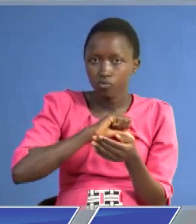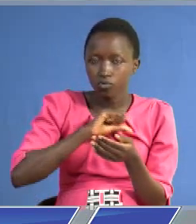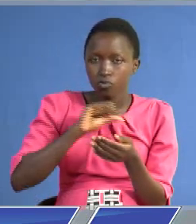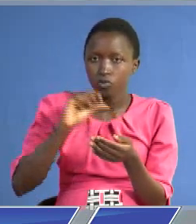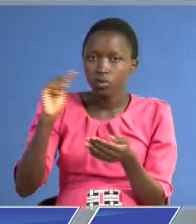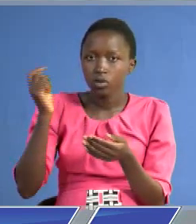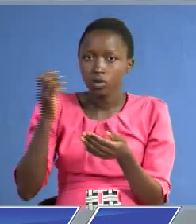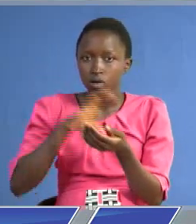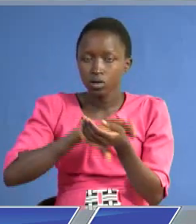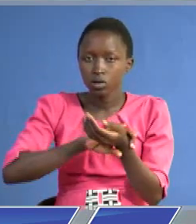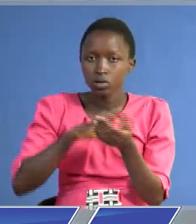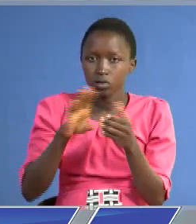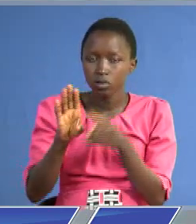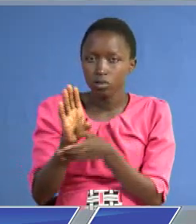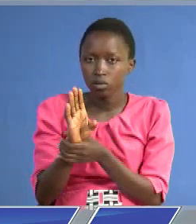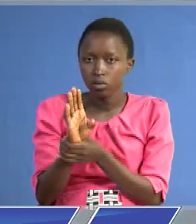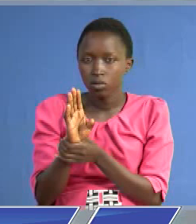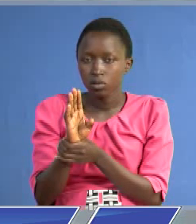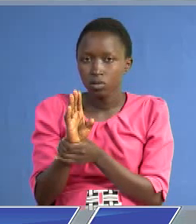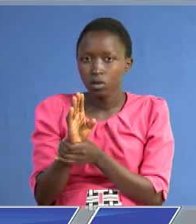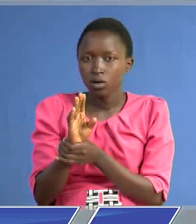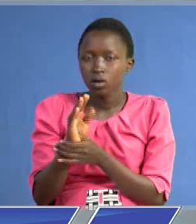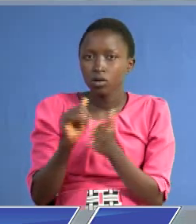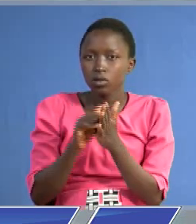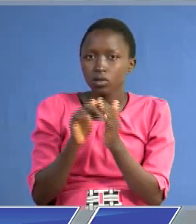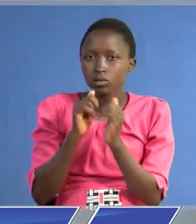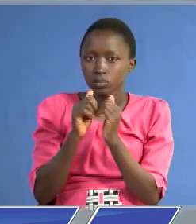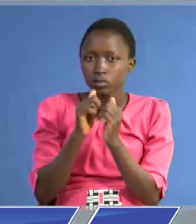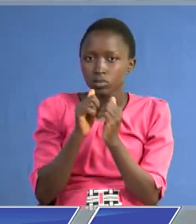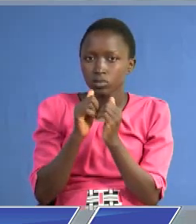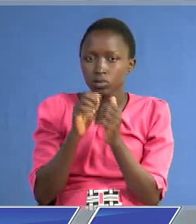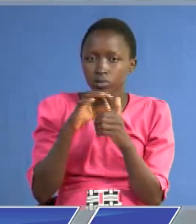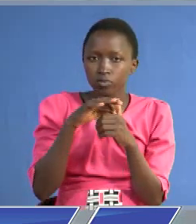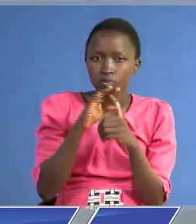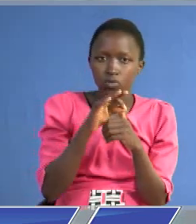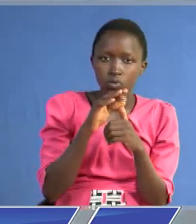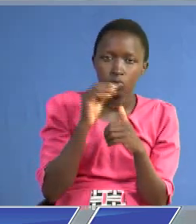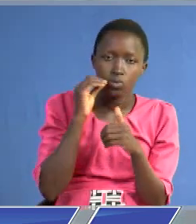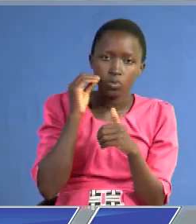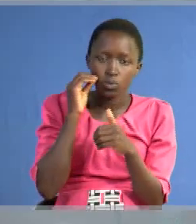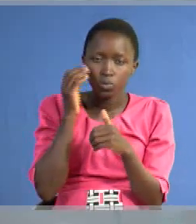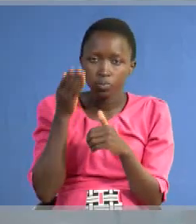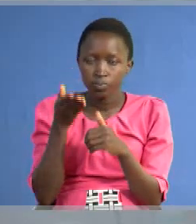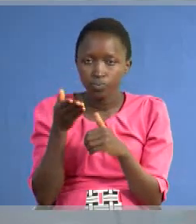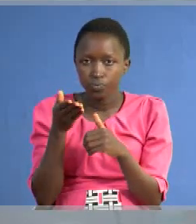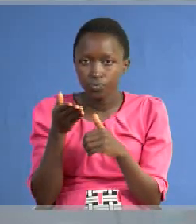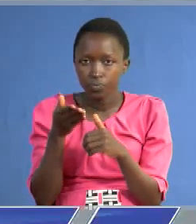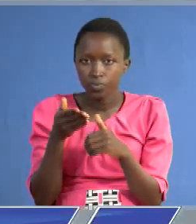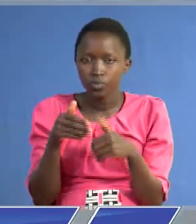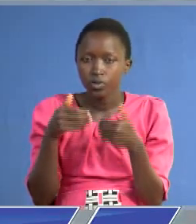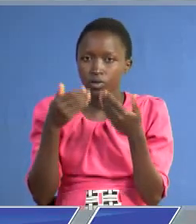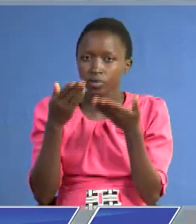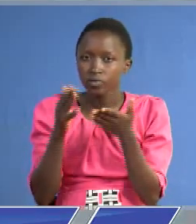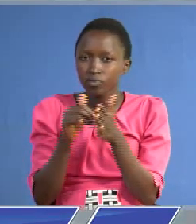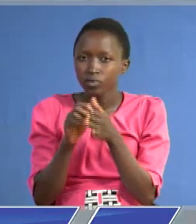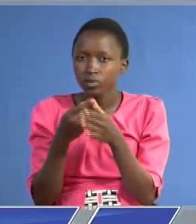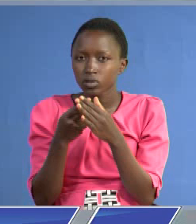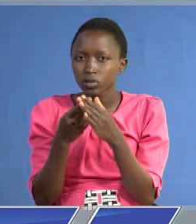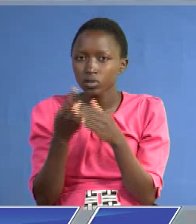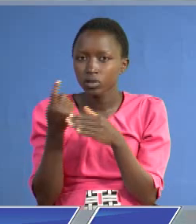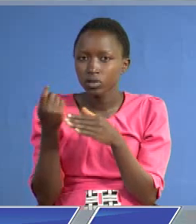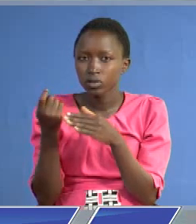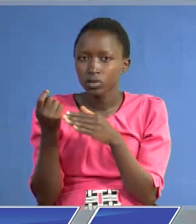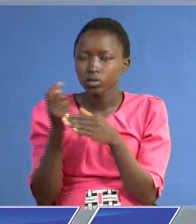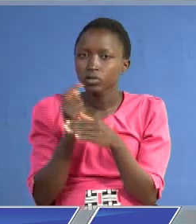geographical position on the equator. The hardcore science astronomy has found home here, given the clear skies and gentle winds